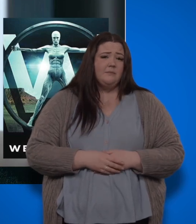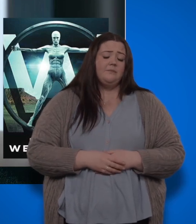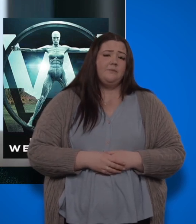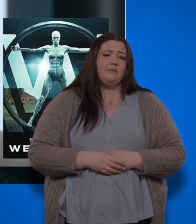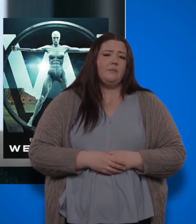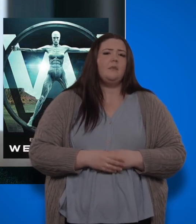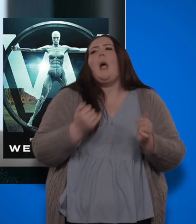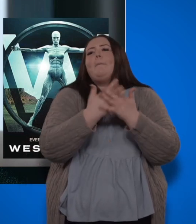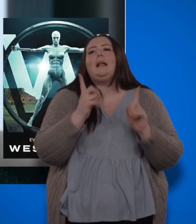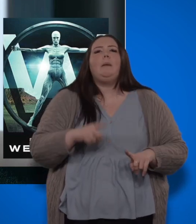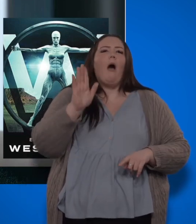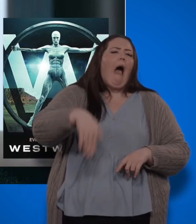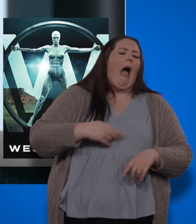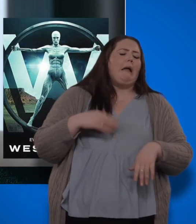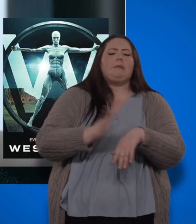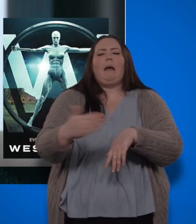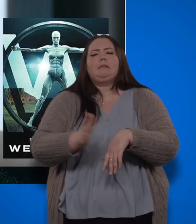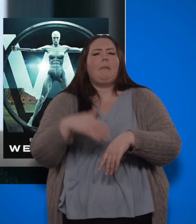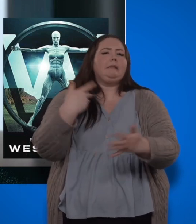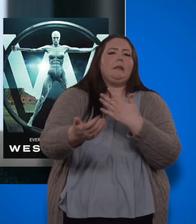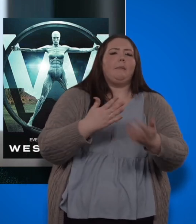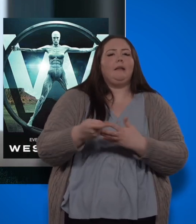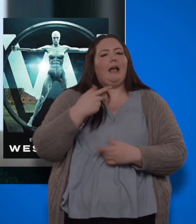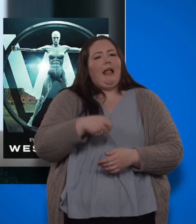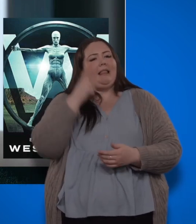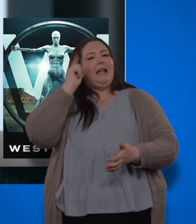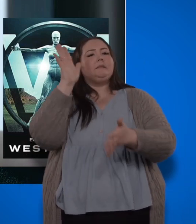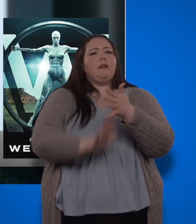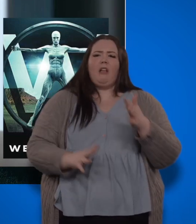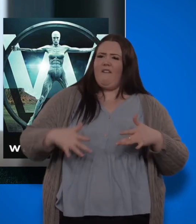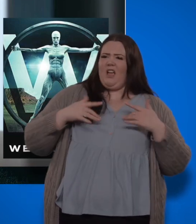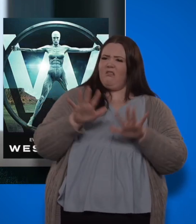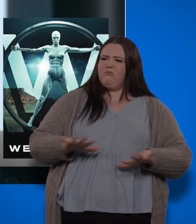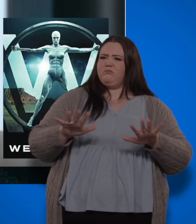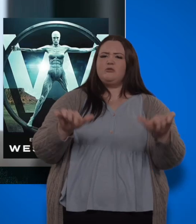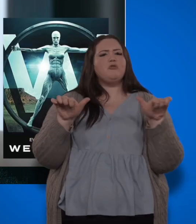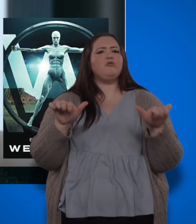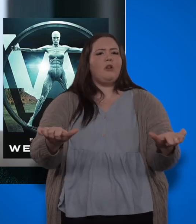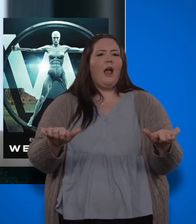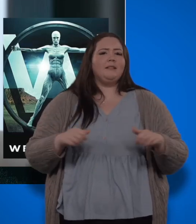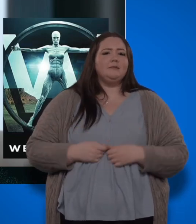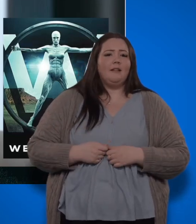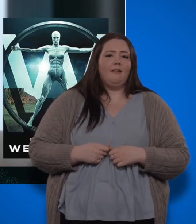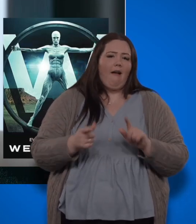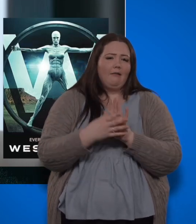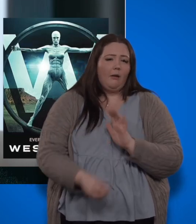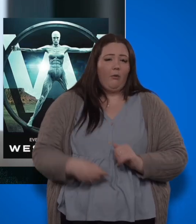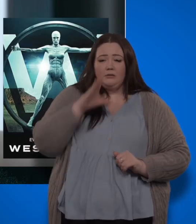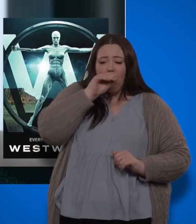If it feels right, if it feels like a duck and it quacks like a duck and it walks like a duck, it's a duck. What's your